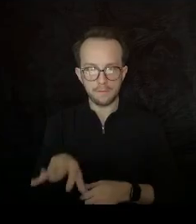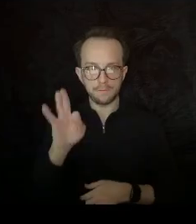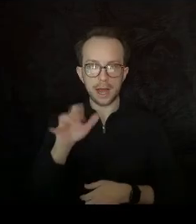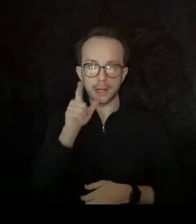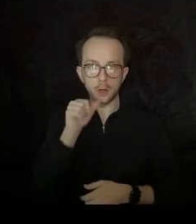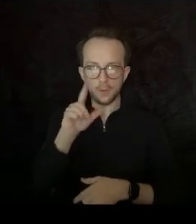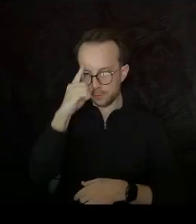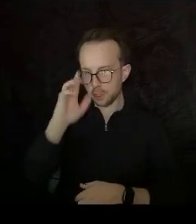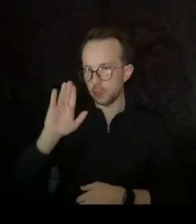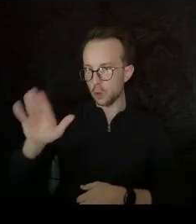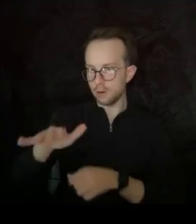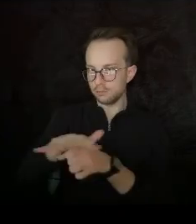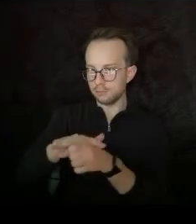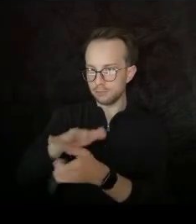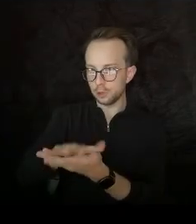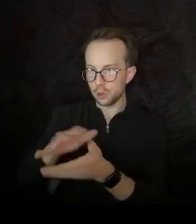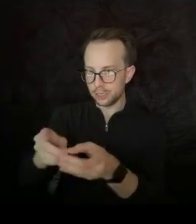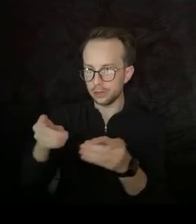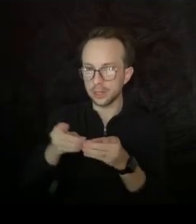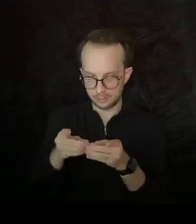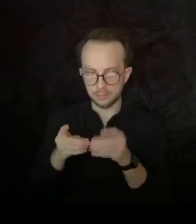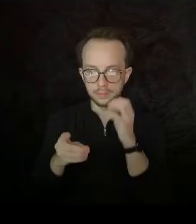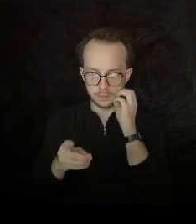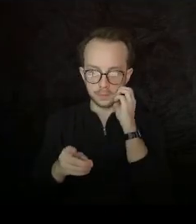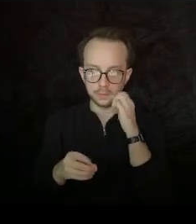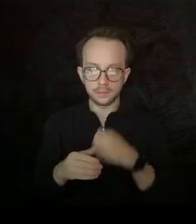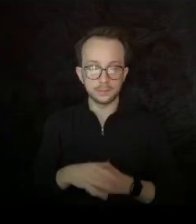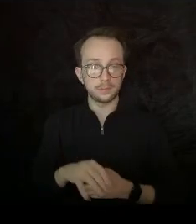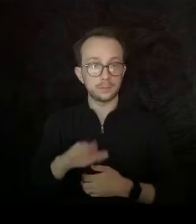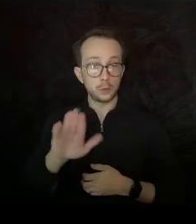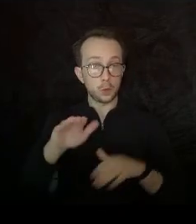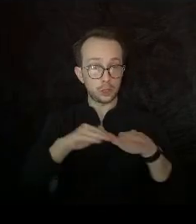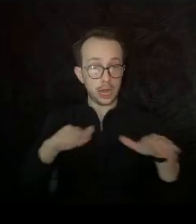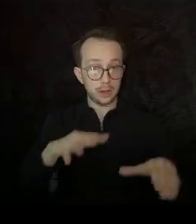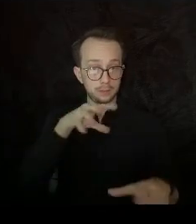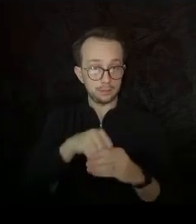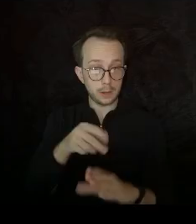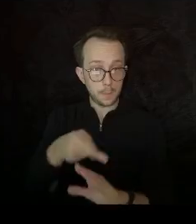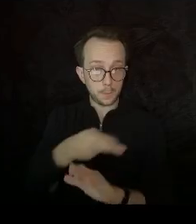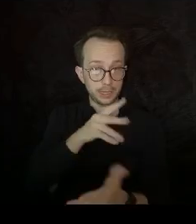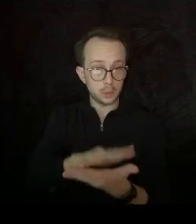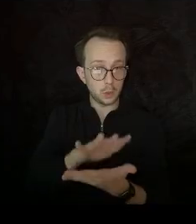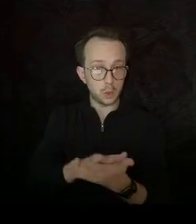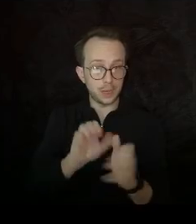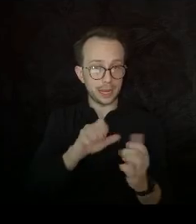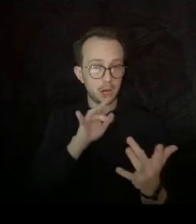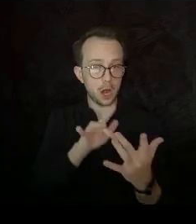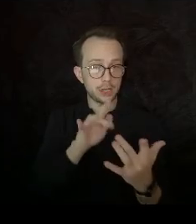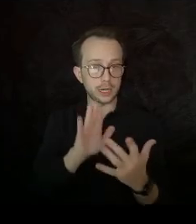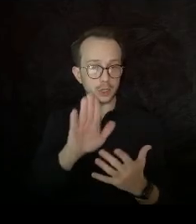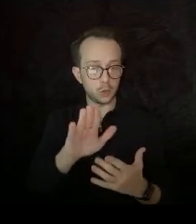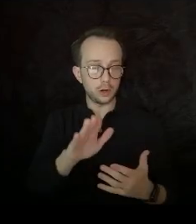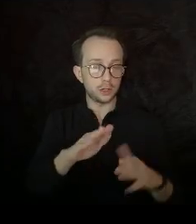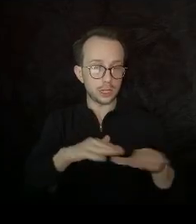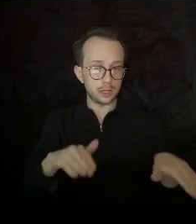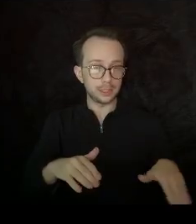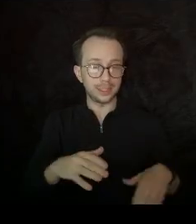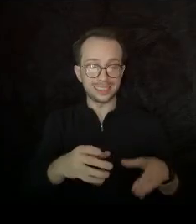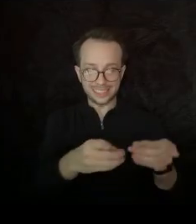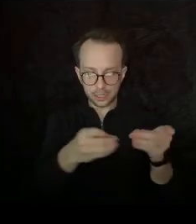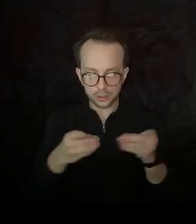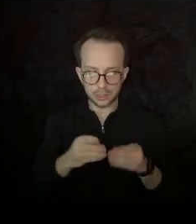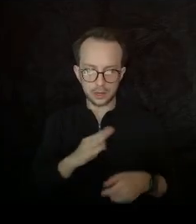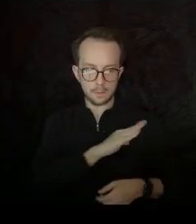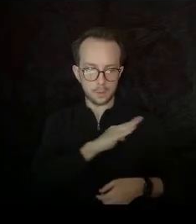district. If your child is in preschool, you can contact your child's district Board of Education and ask